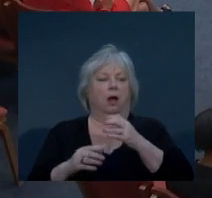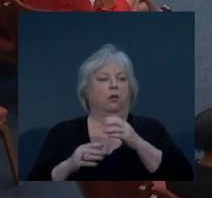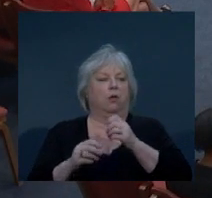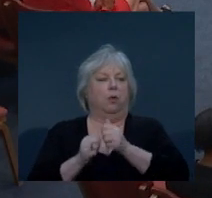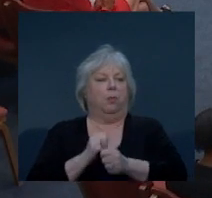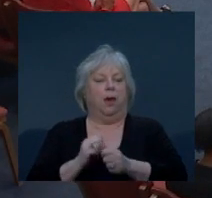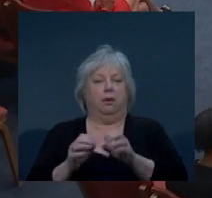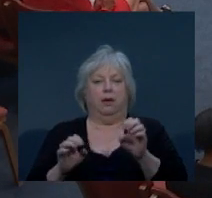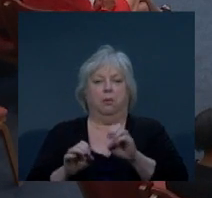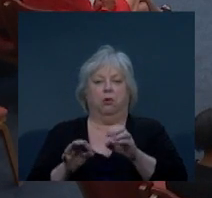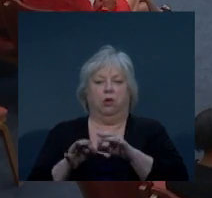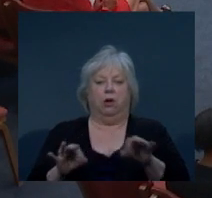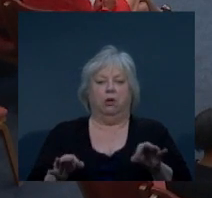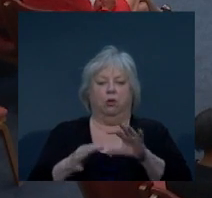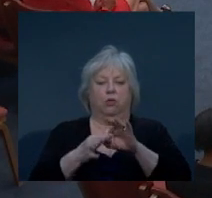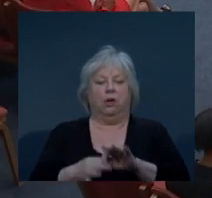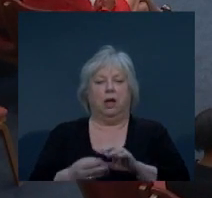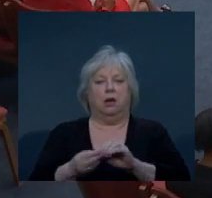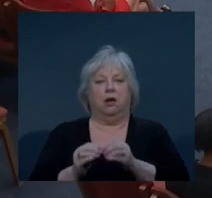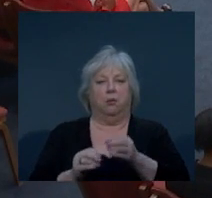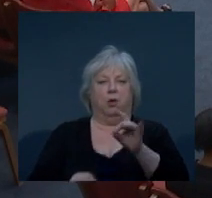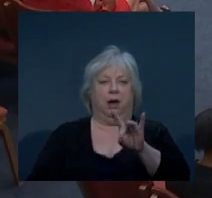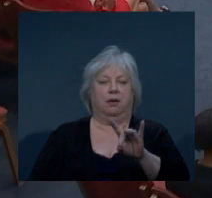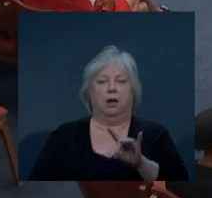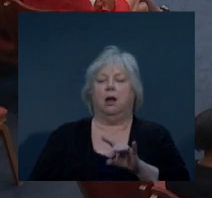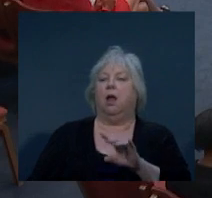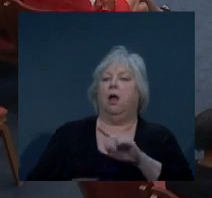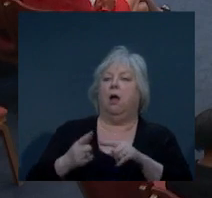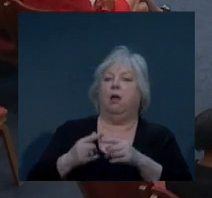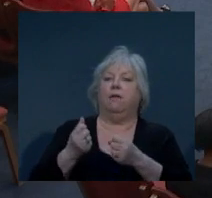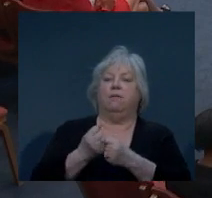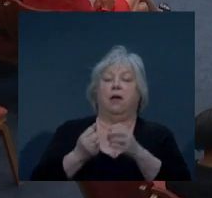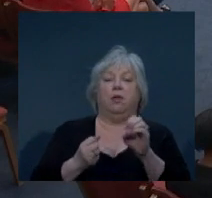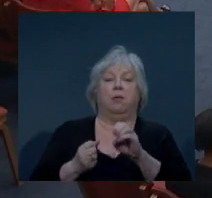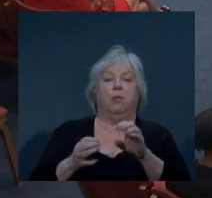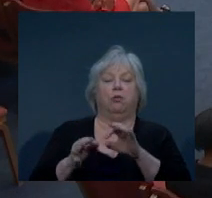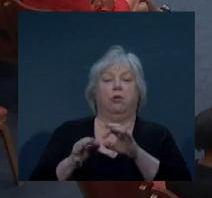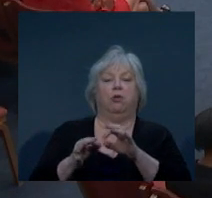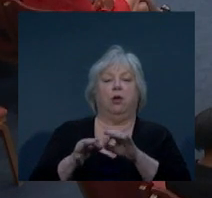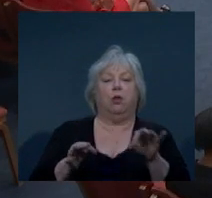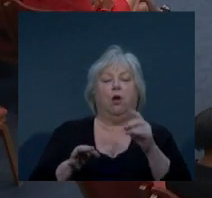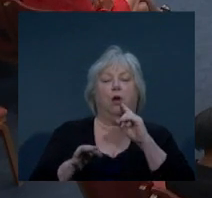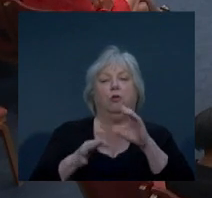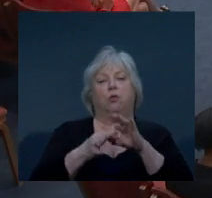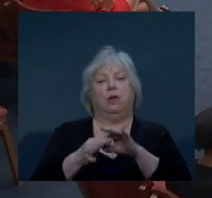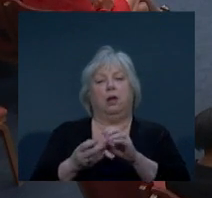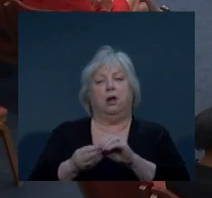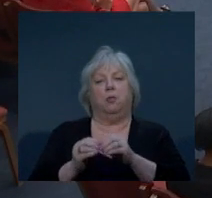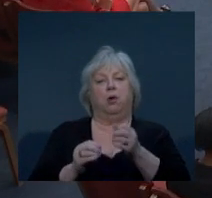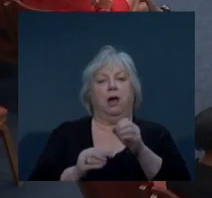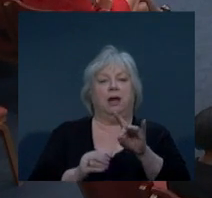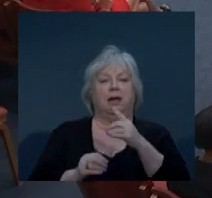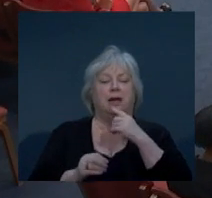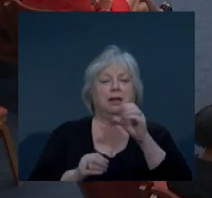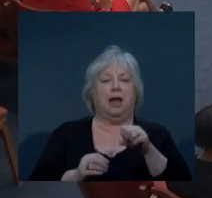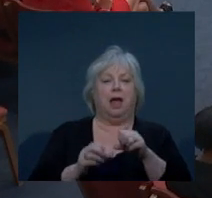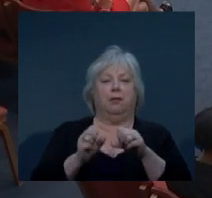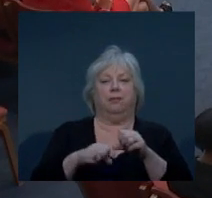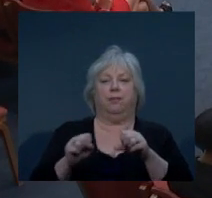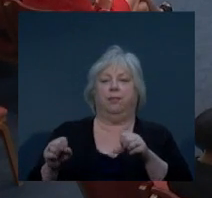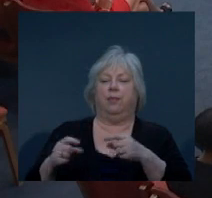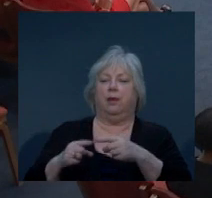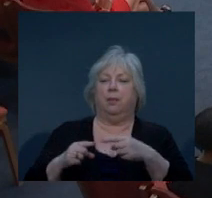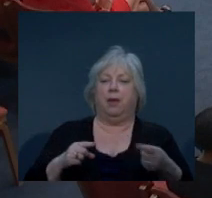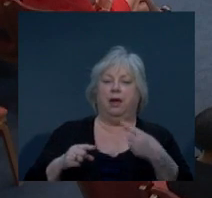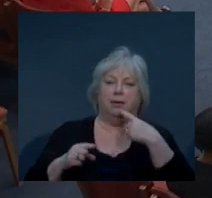emergency clause on ordinance 18. All those in favor of the emergency clause for item number 18 indicate by saying aye.